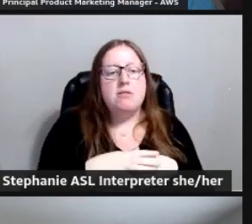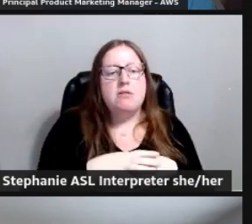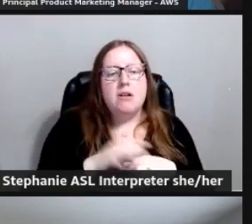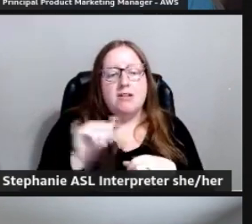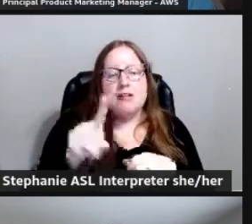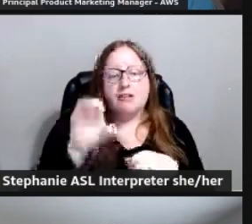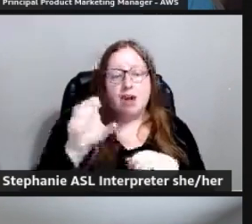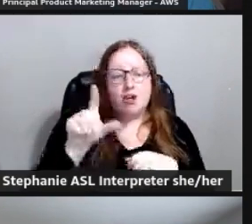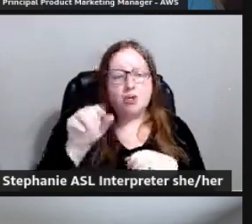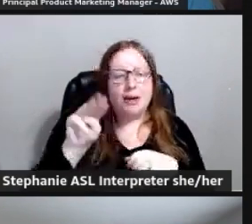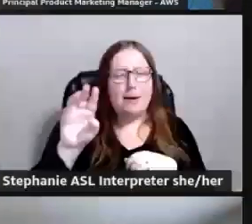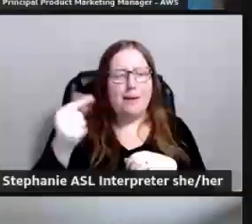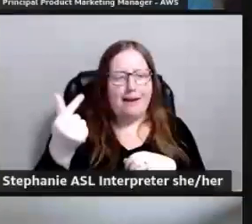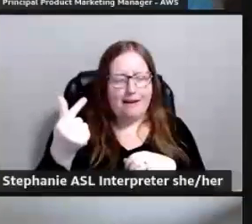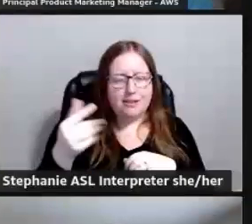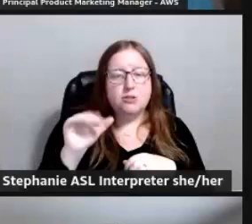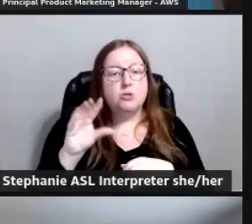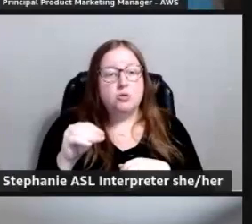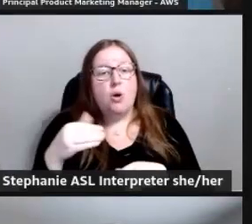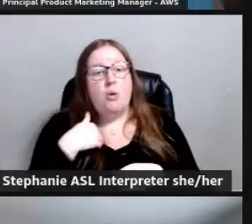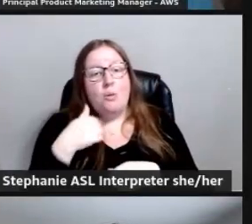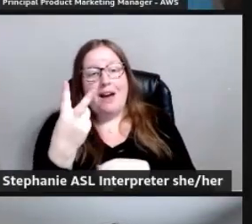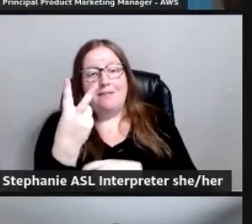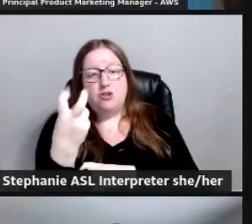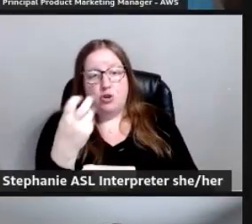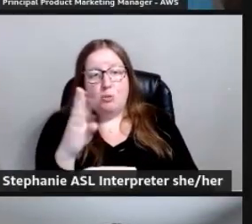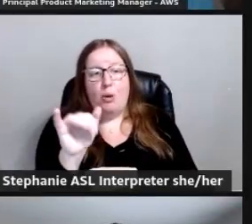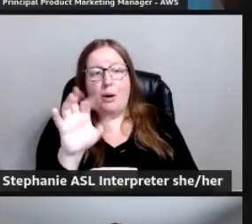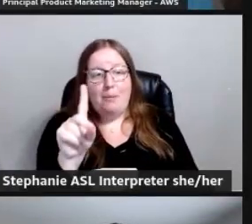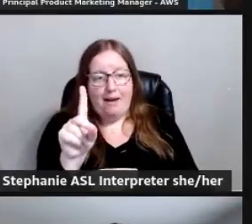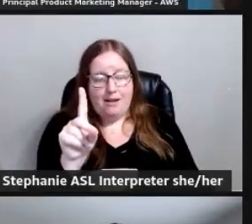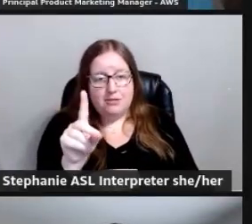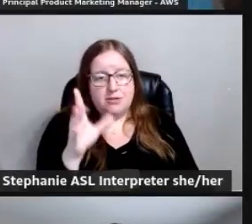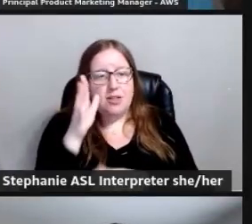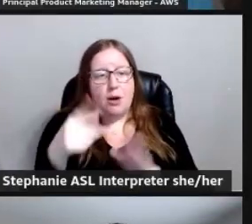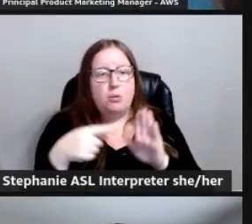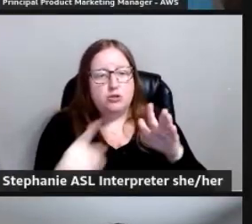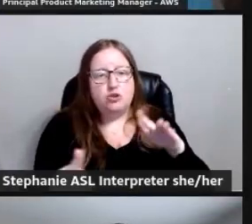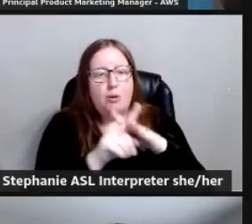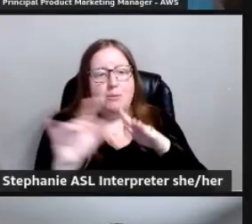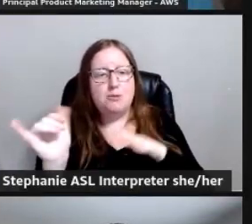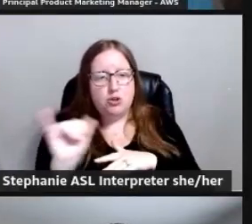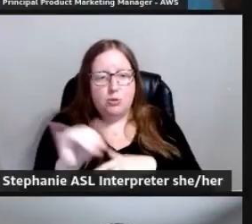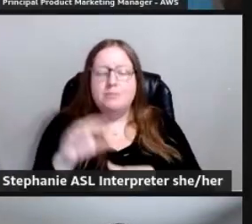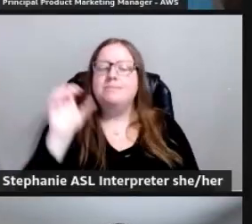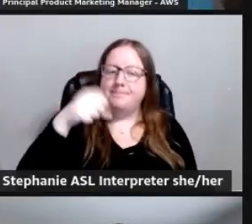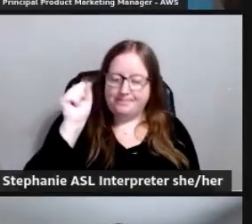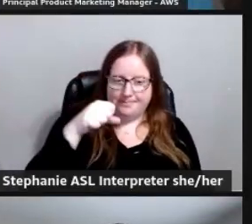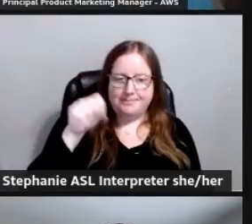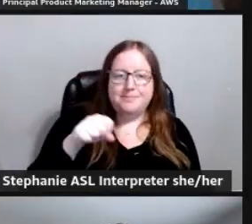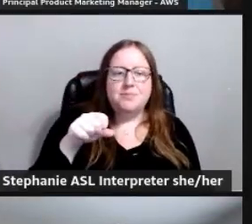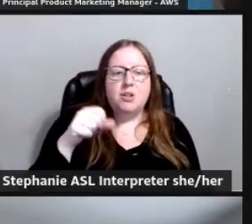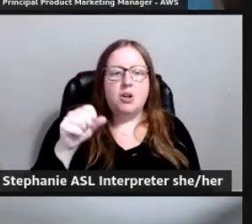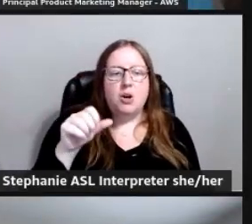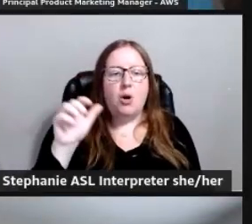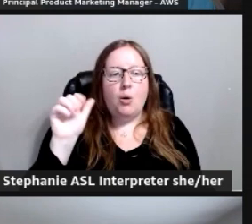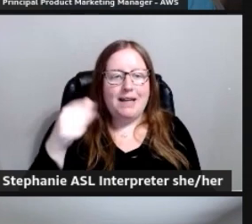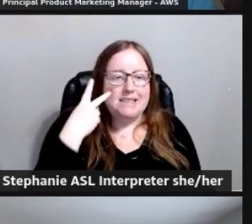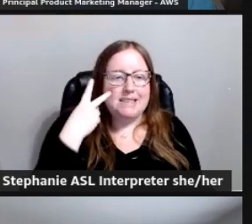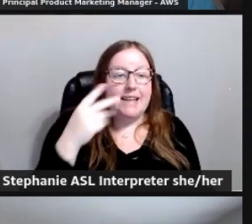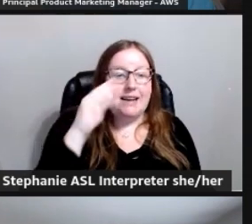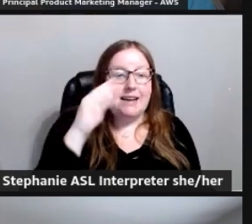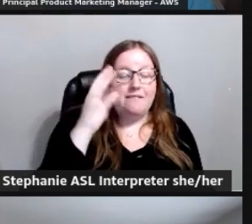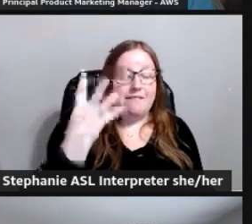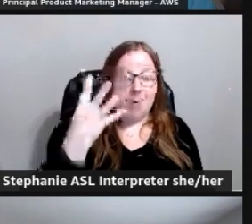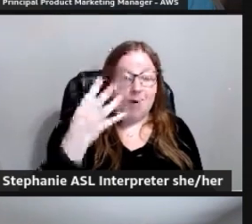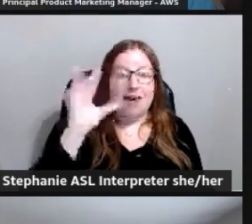120 megabytes. So we're going to have 2 more bands that's going to show up. So so 8 showed up, 4 showed up, and then 1 more